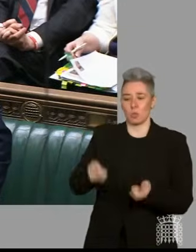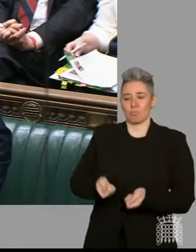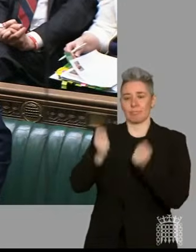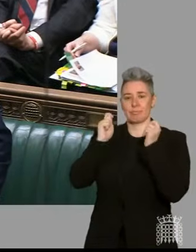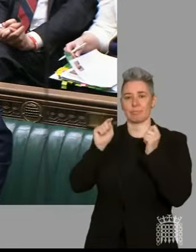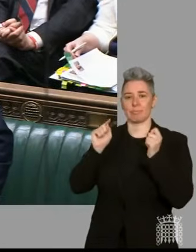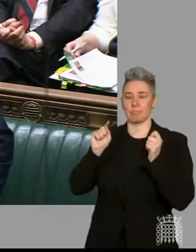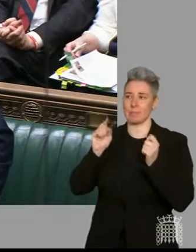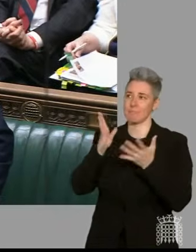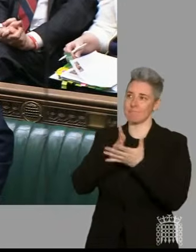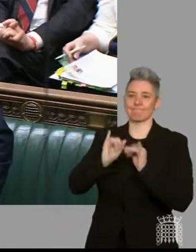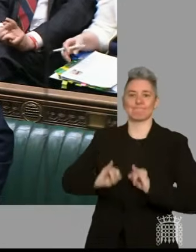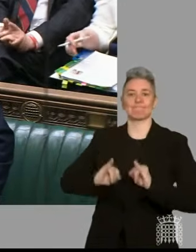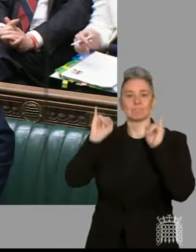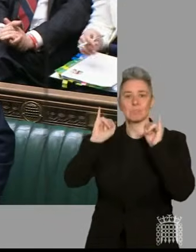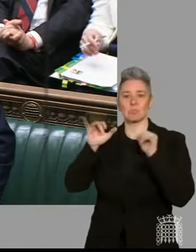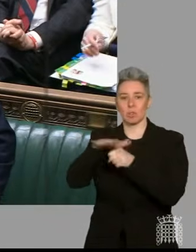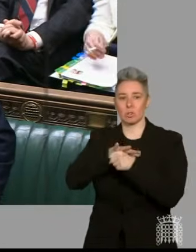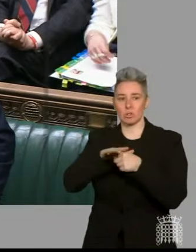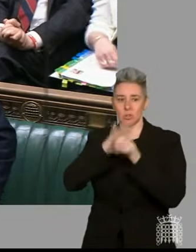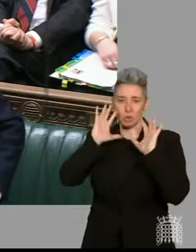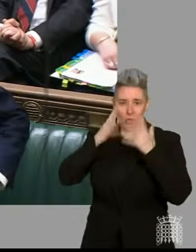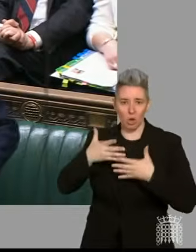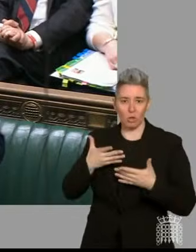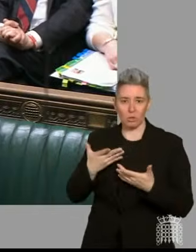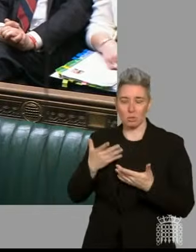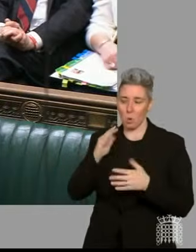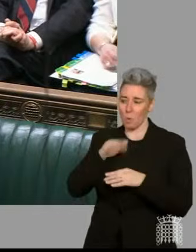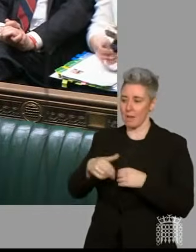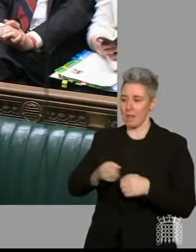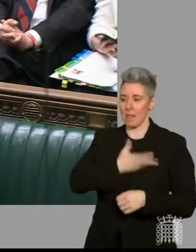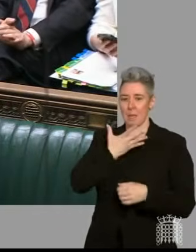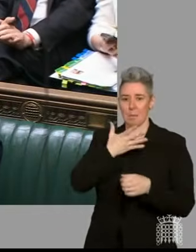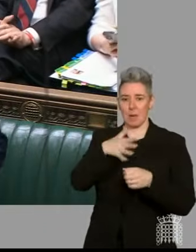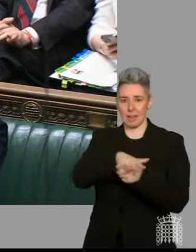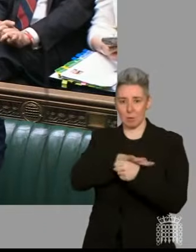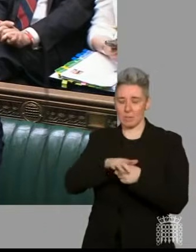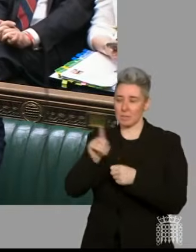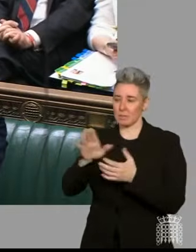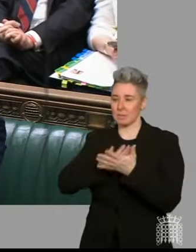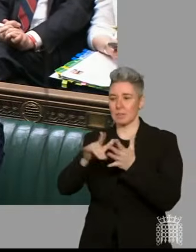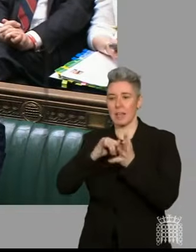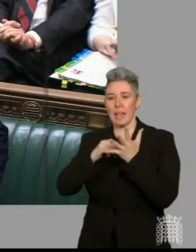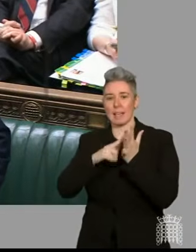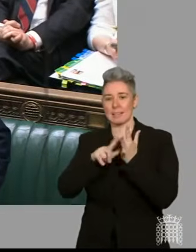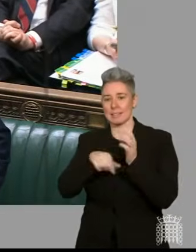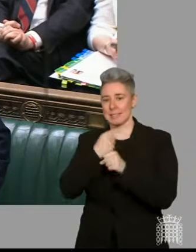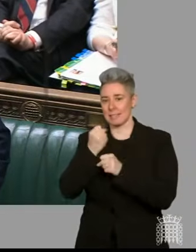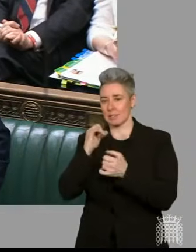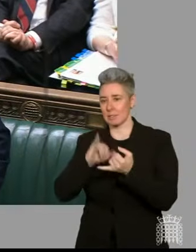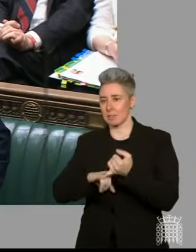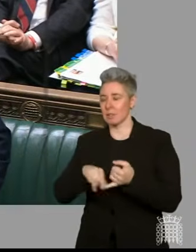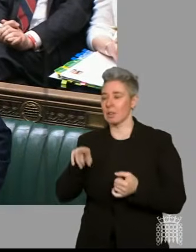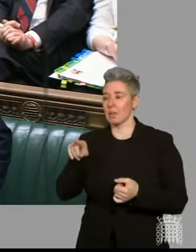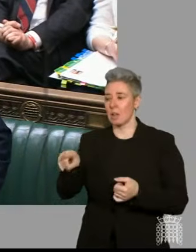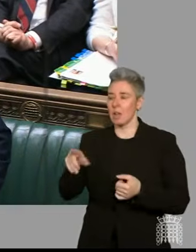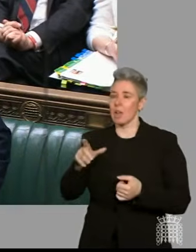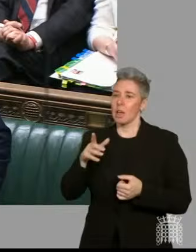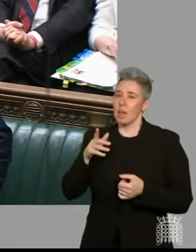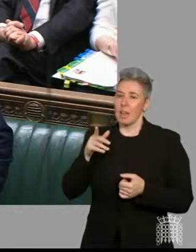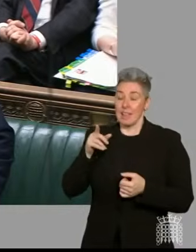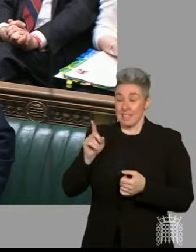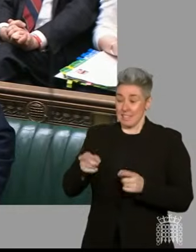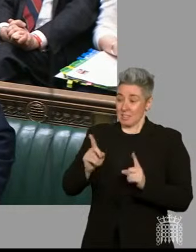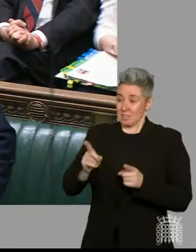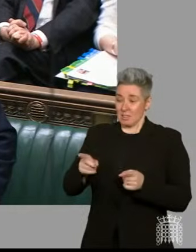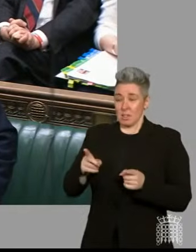Labour councillors in Hastings. And this is what one former